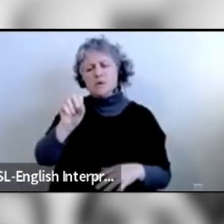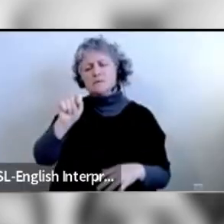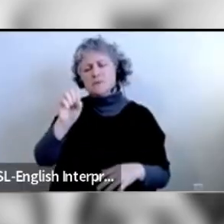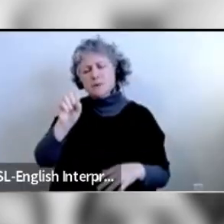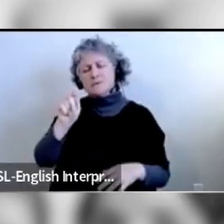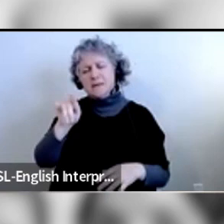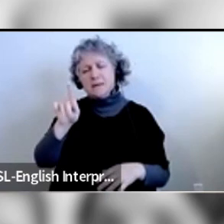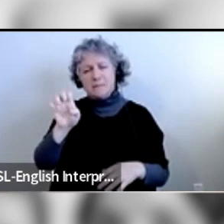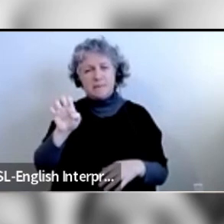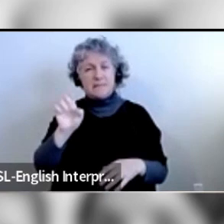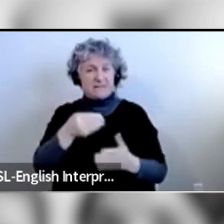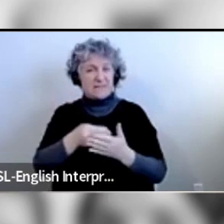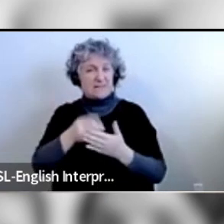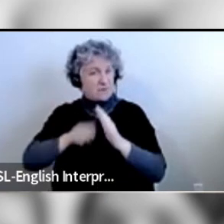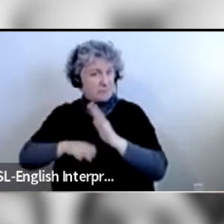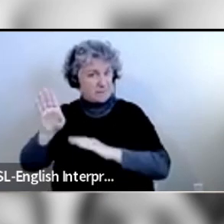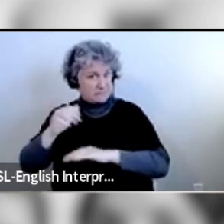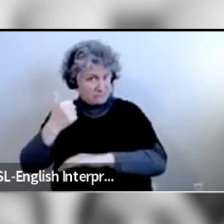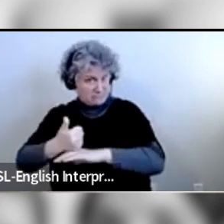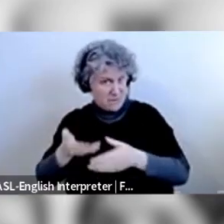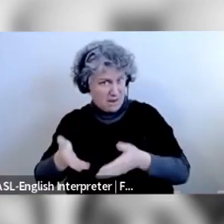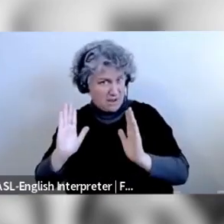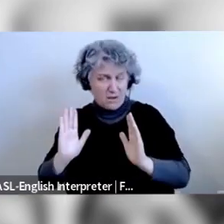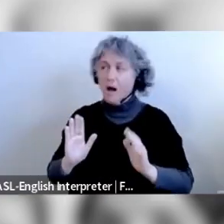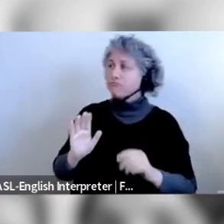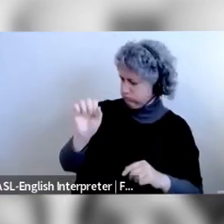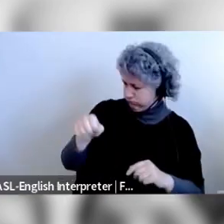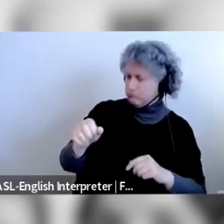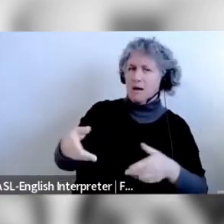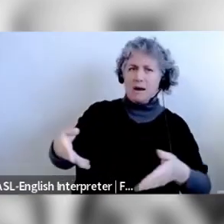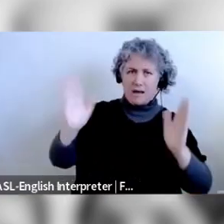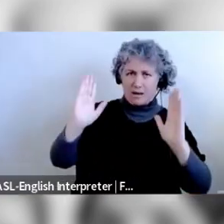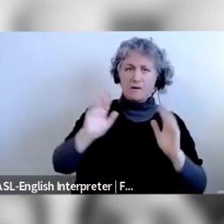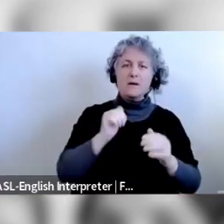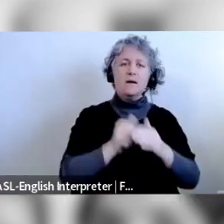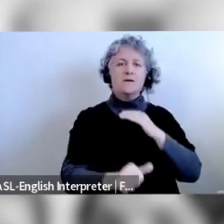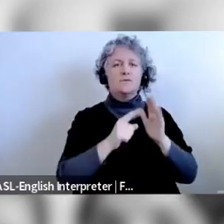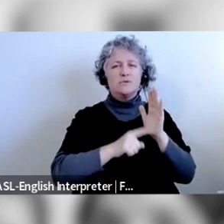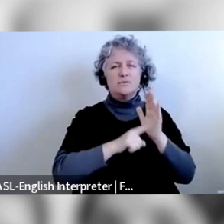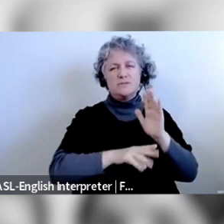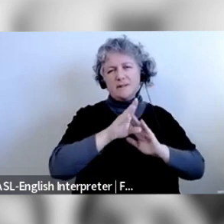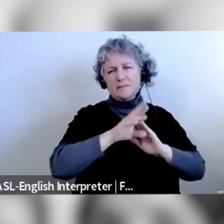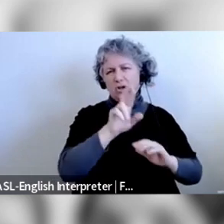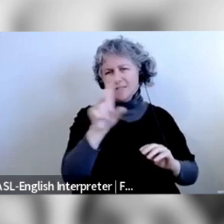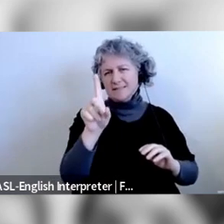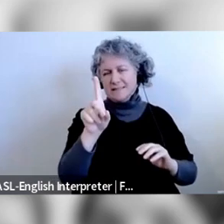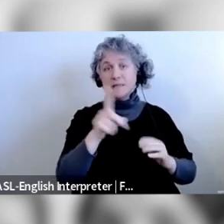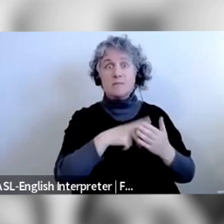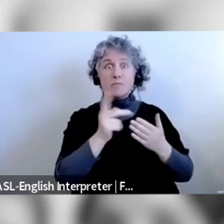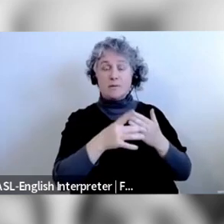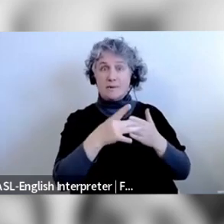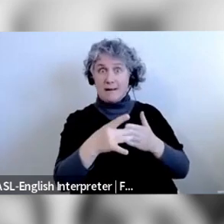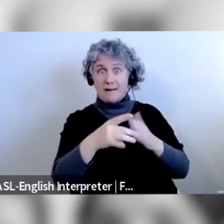Prototype development is an eligible expense. It would fall under R&D. So that's in our program guide. You can see that